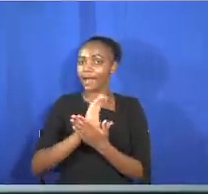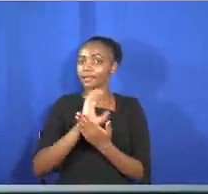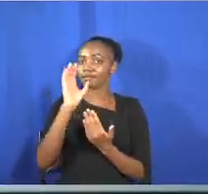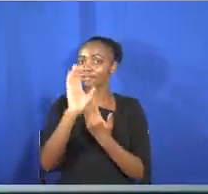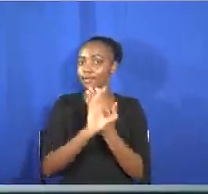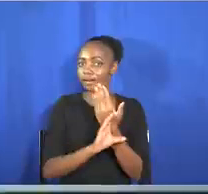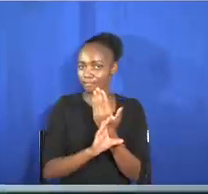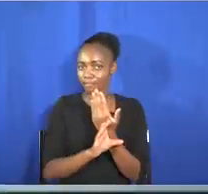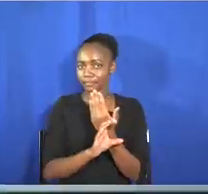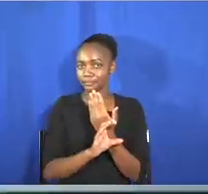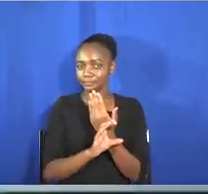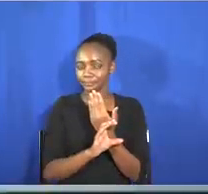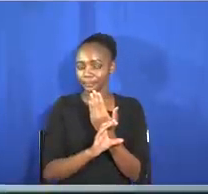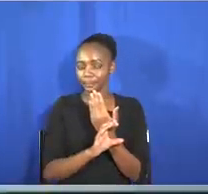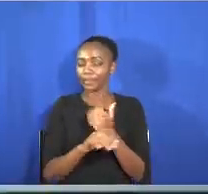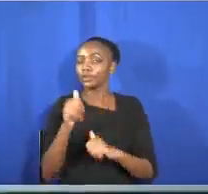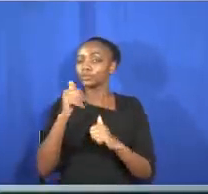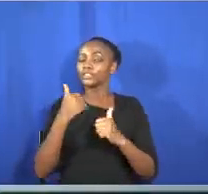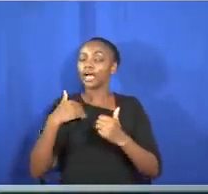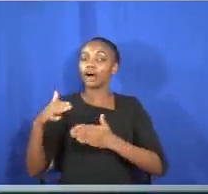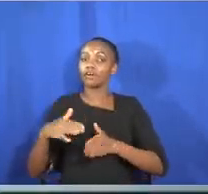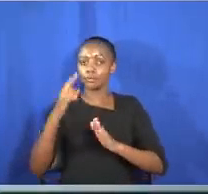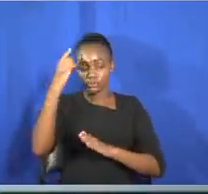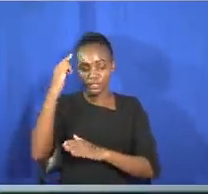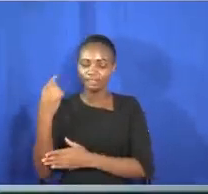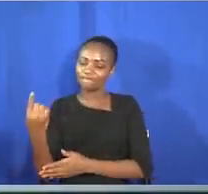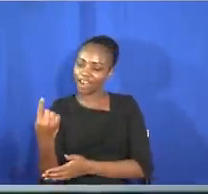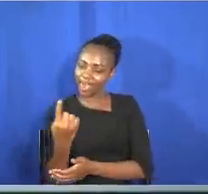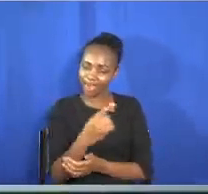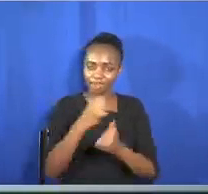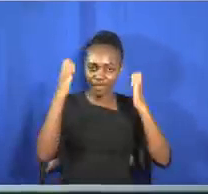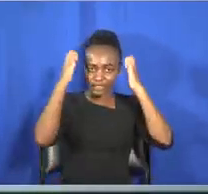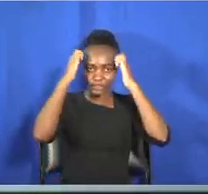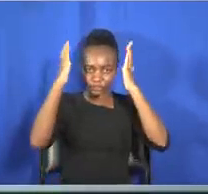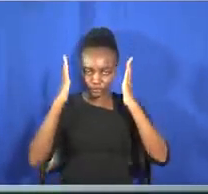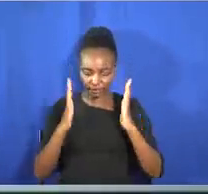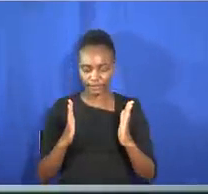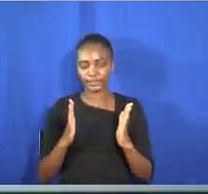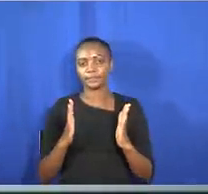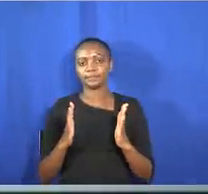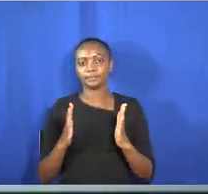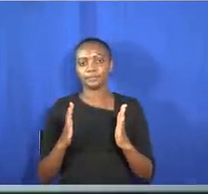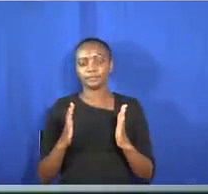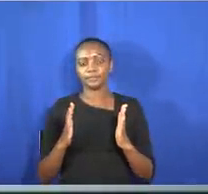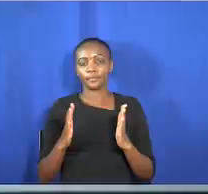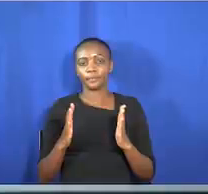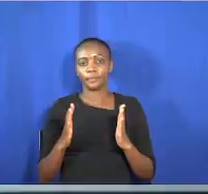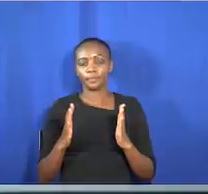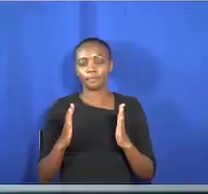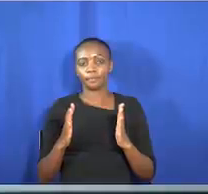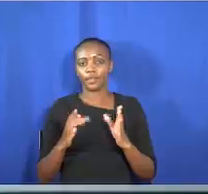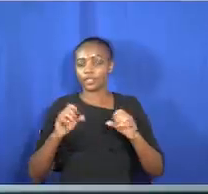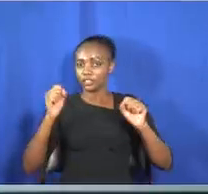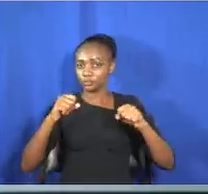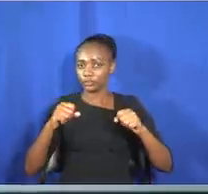differentiated curriculum. If you look at the guiding principle, that has opportunities for every runner. You are able to nurture every